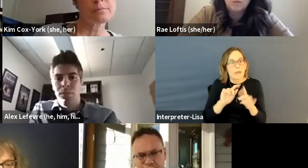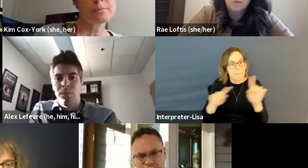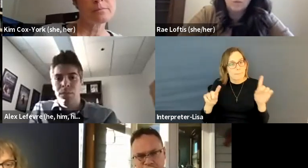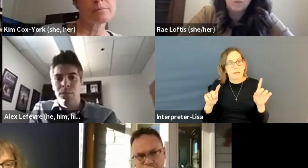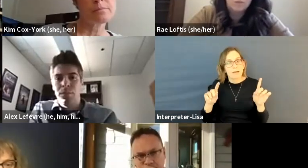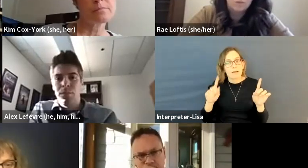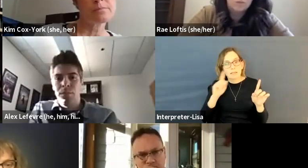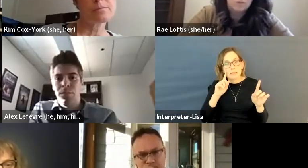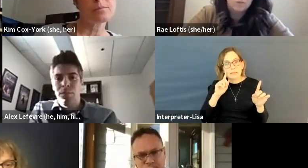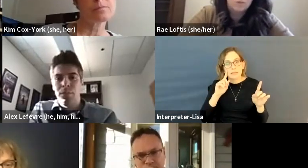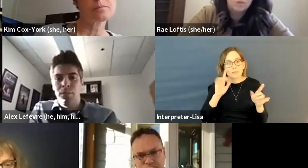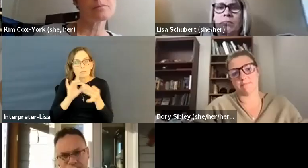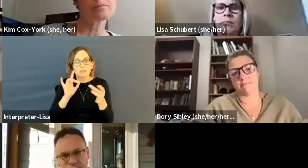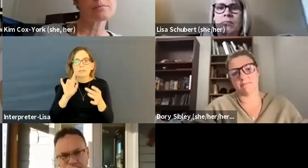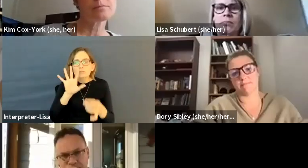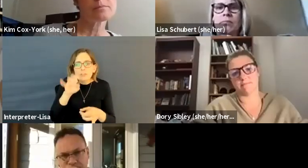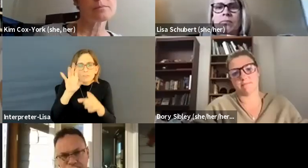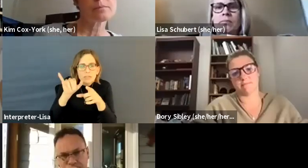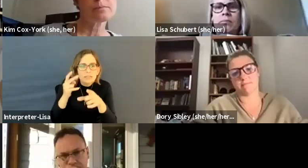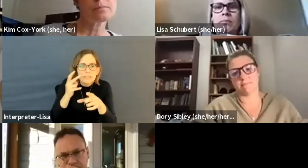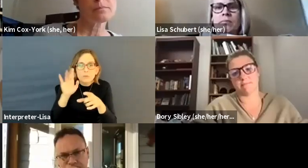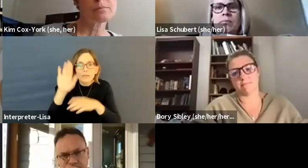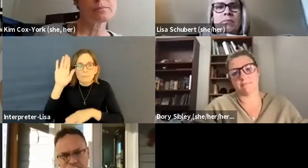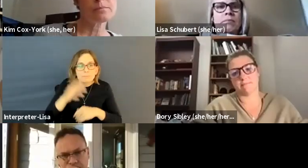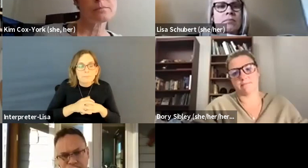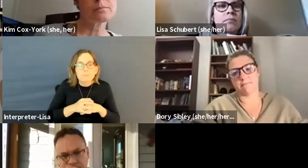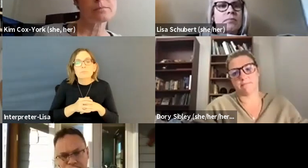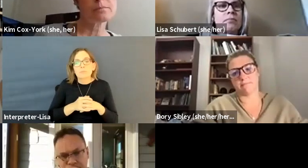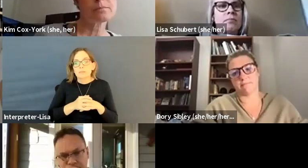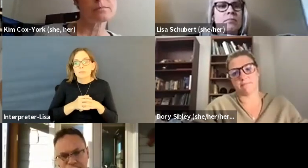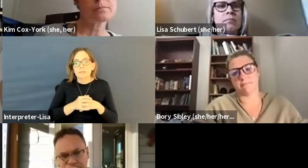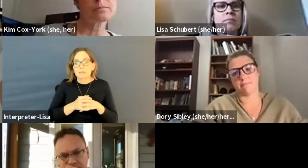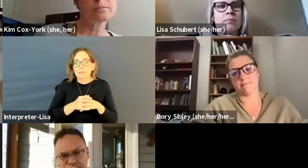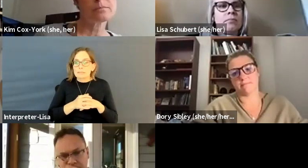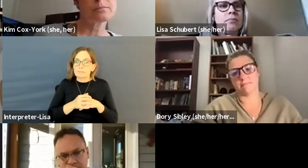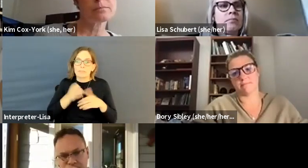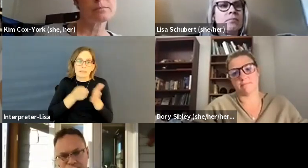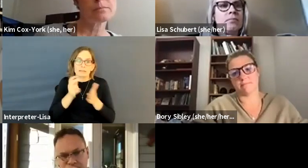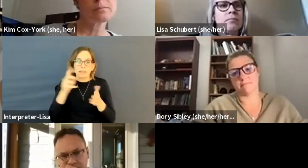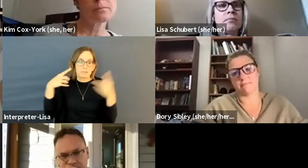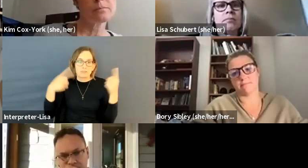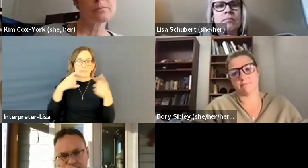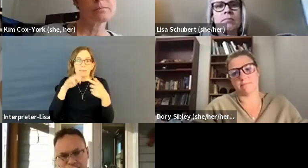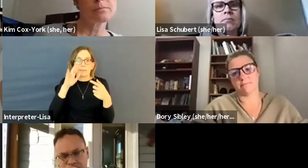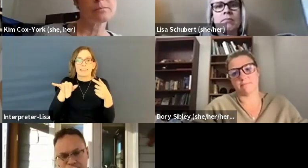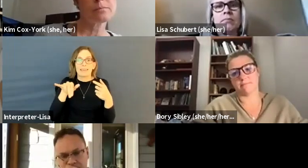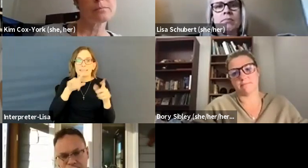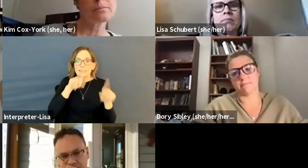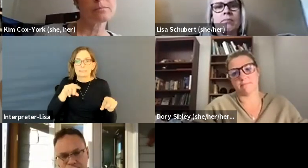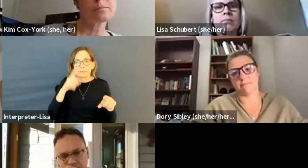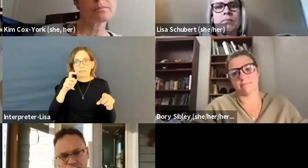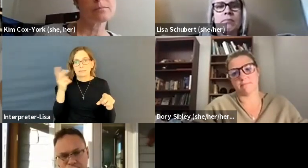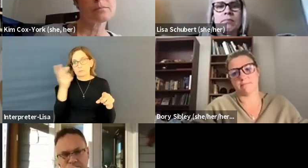speaking to some of the, Jeffrey, do you want to speak? Yeah, I wasn't real crazy about that answer. It shut both of the